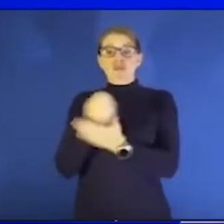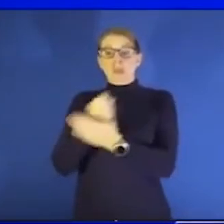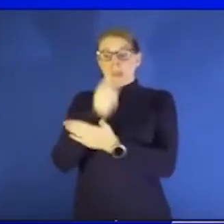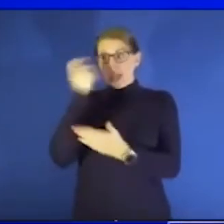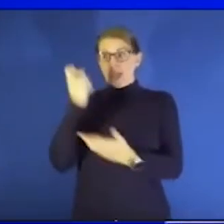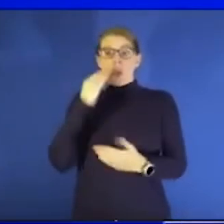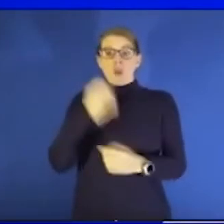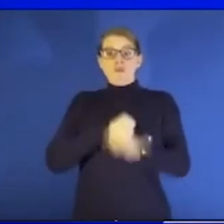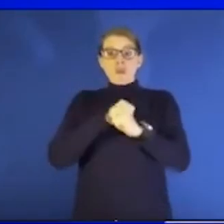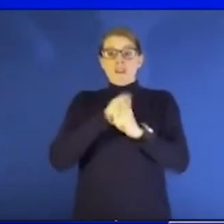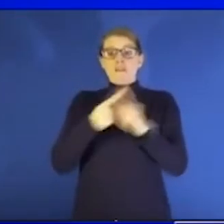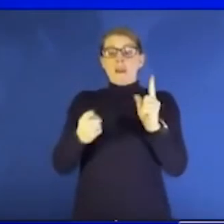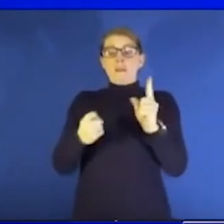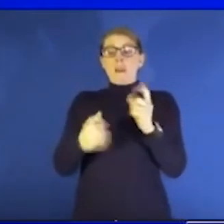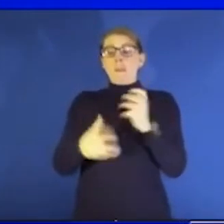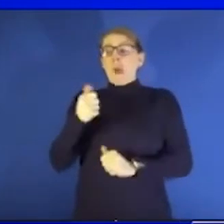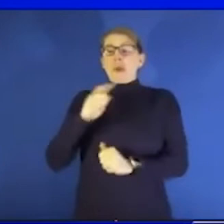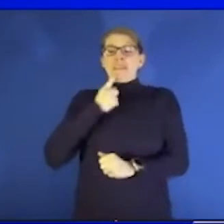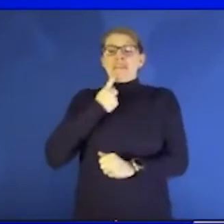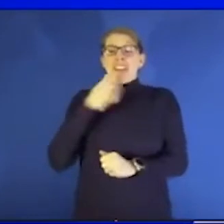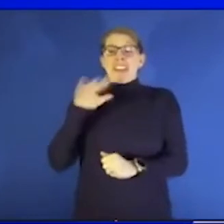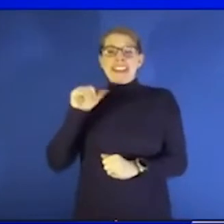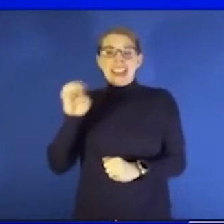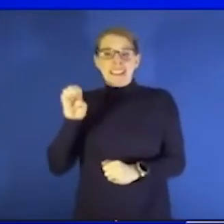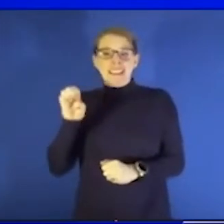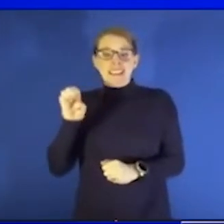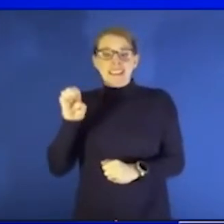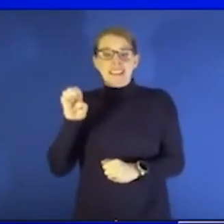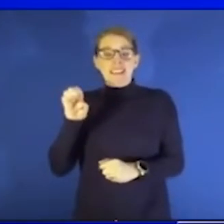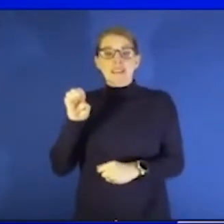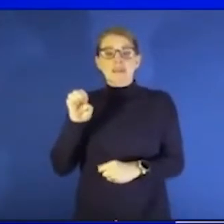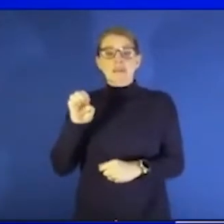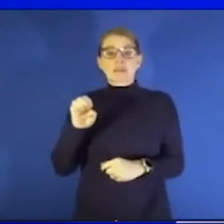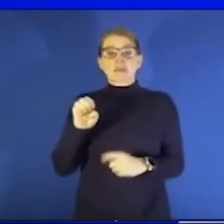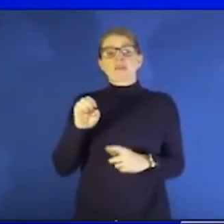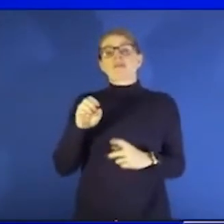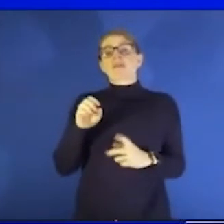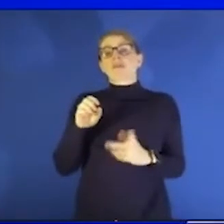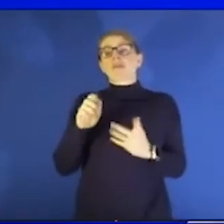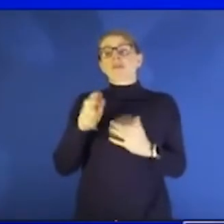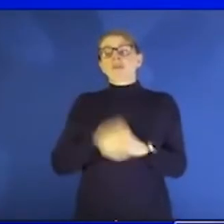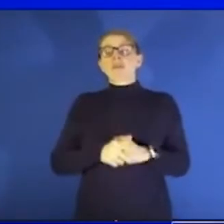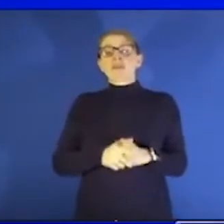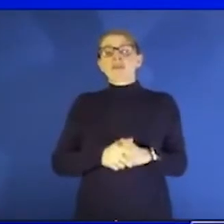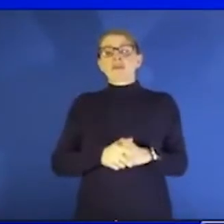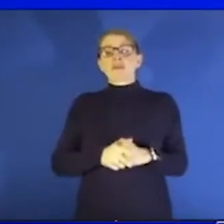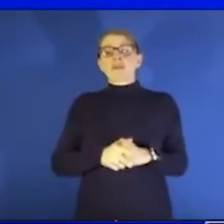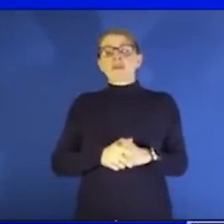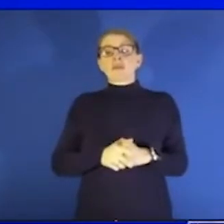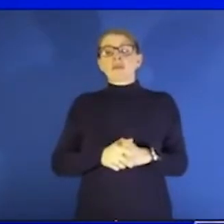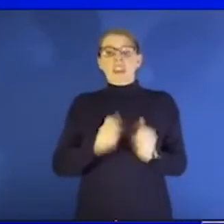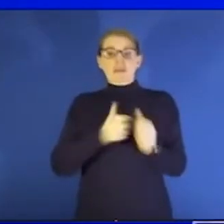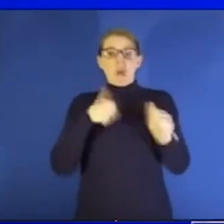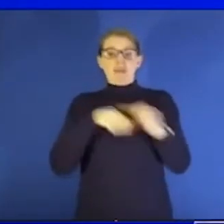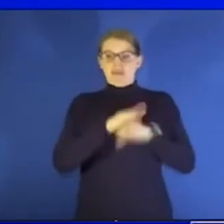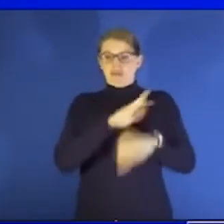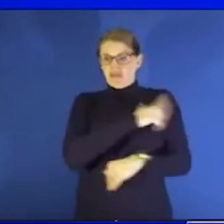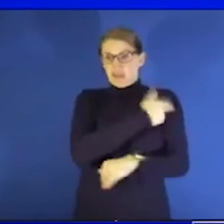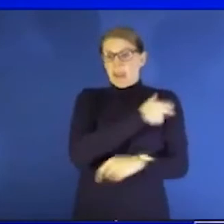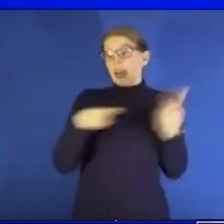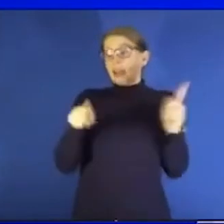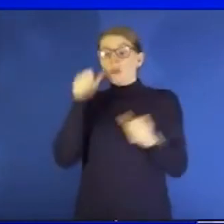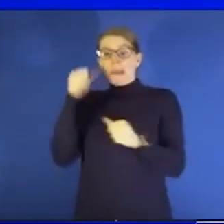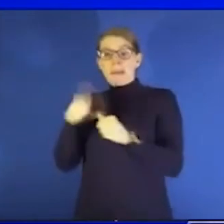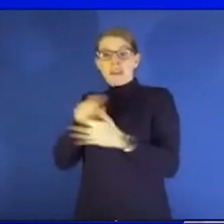most severe cases and the ability having to go to the hospital. But I think you have to take other things into account too. What is the overall